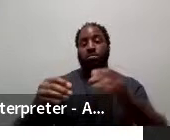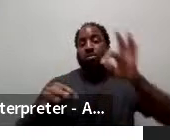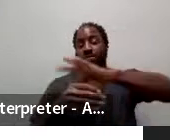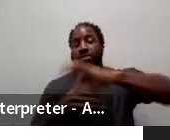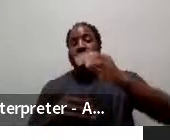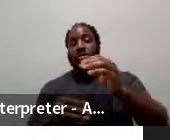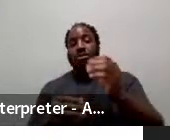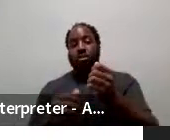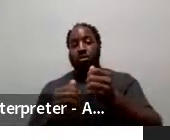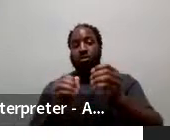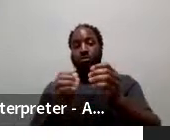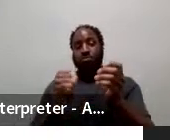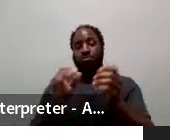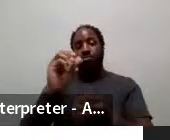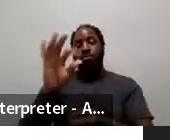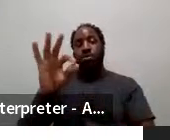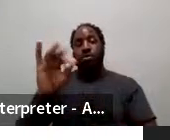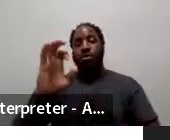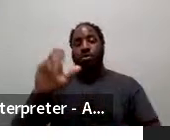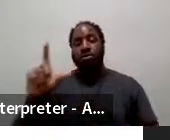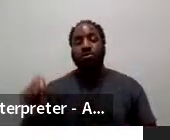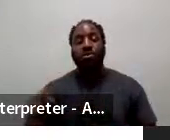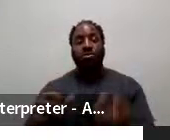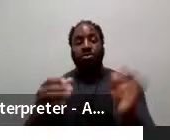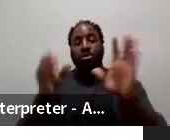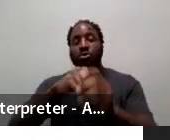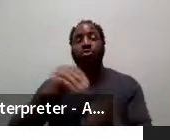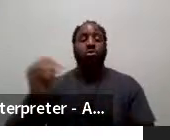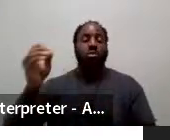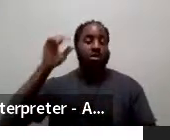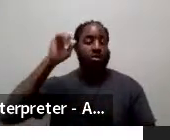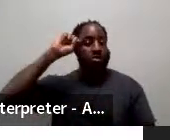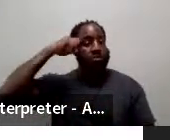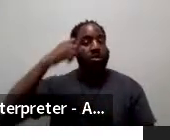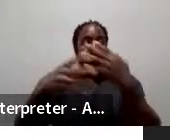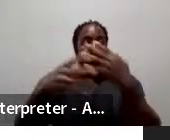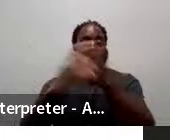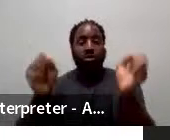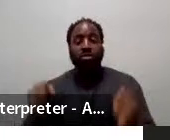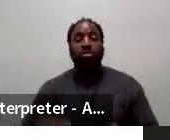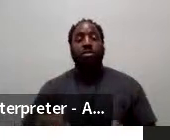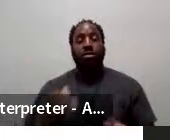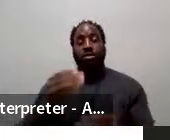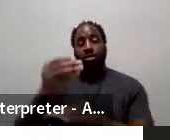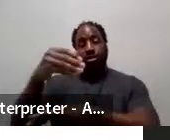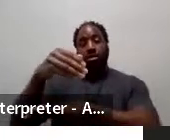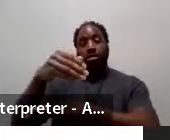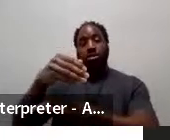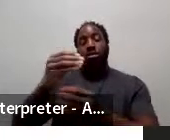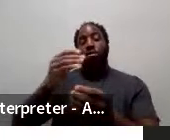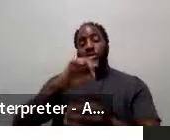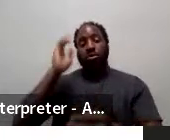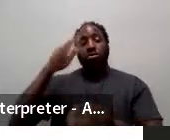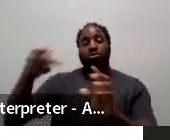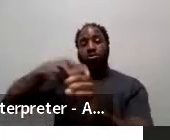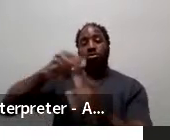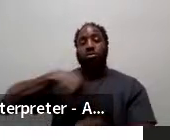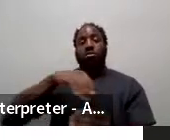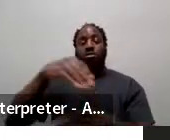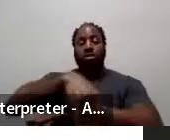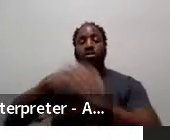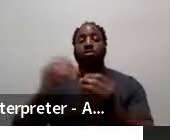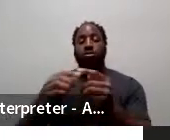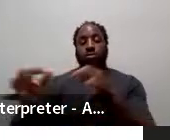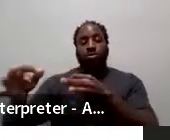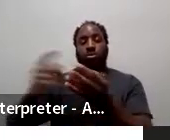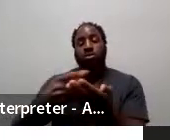President. We have a message from the MTA, and the MTA is joining us tonight to speak to their work and the next steps there. And then we'd really like to just